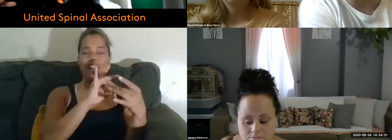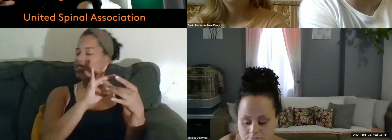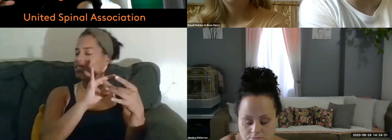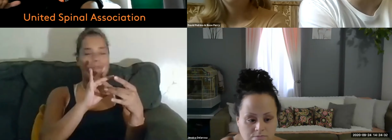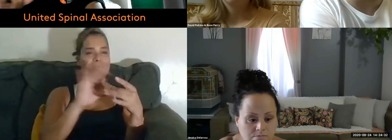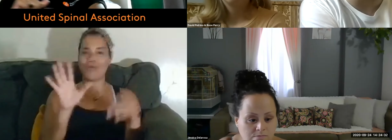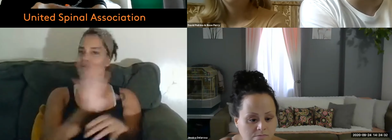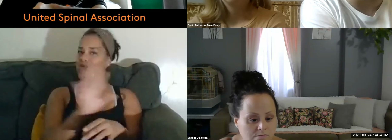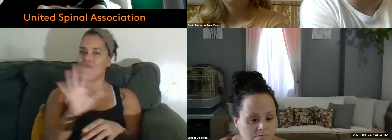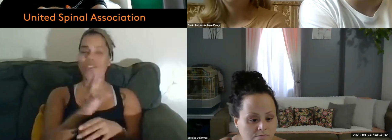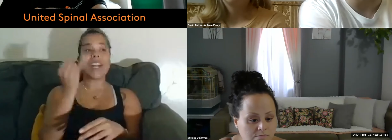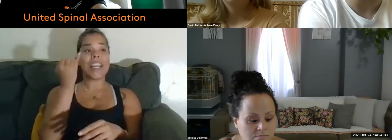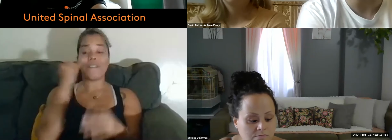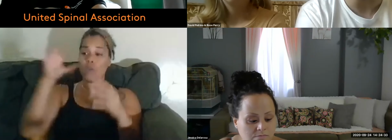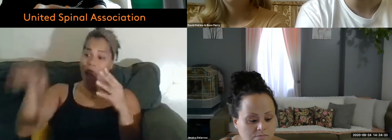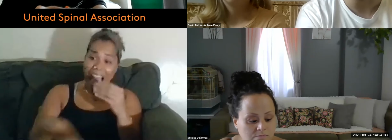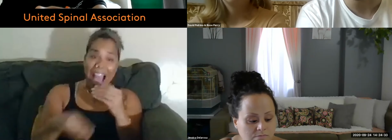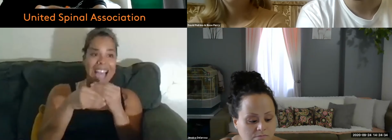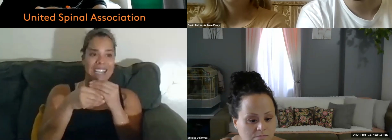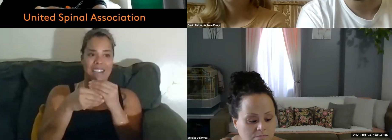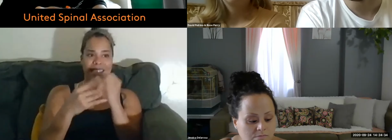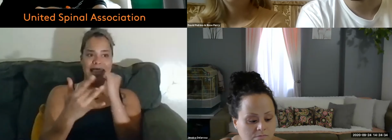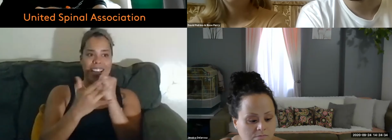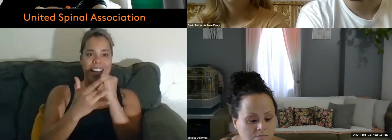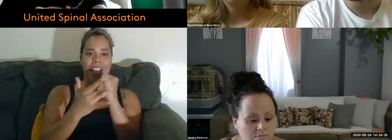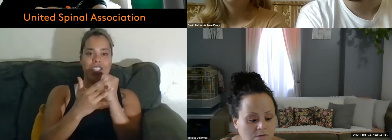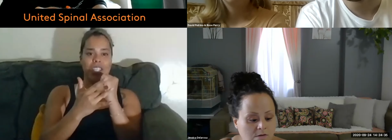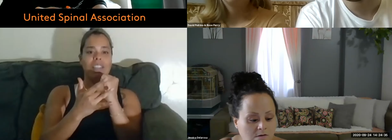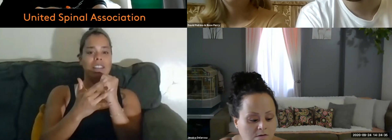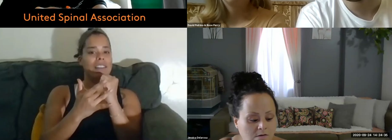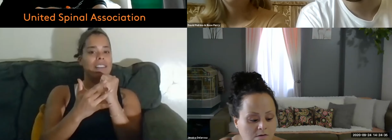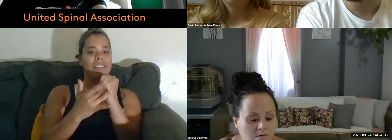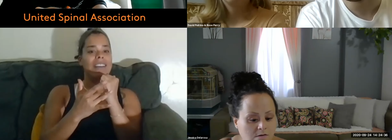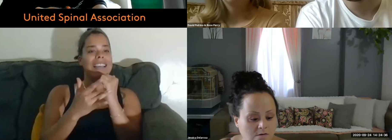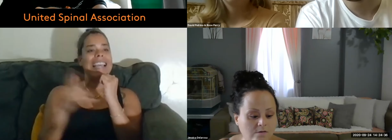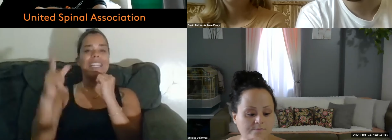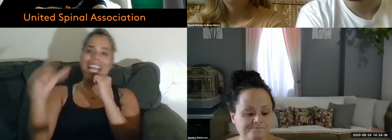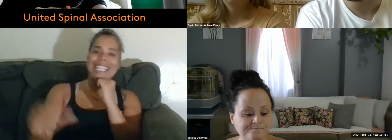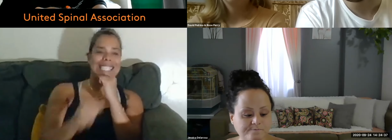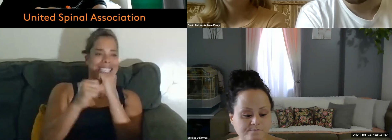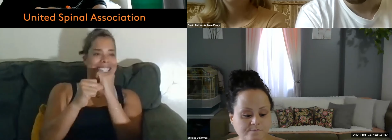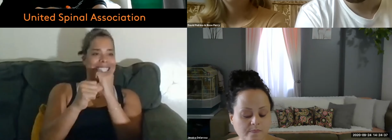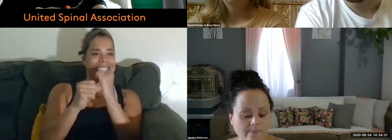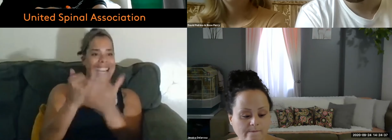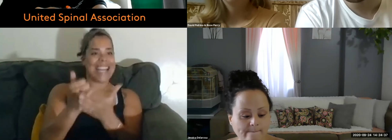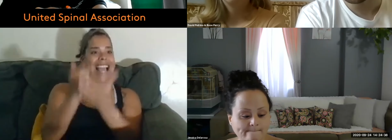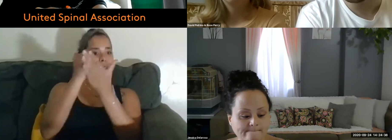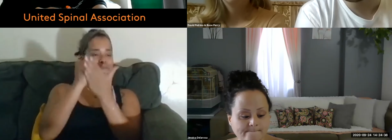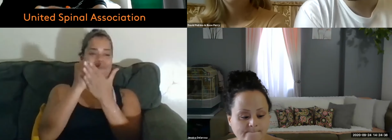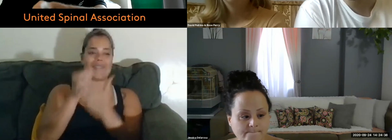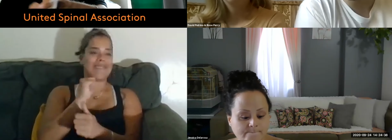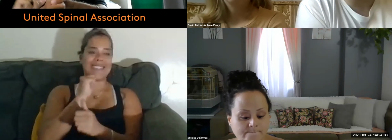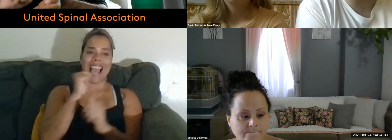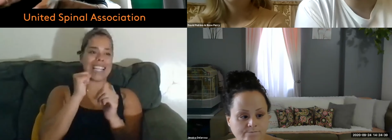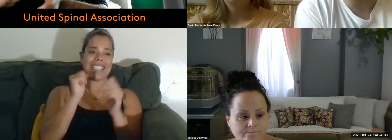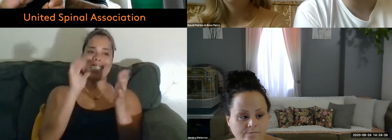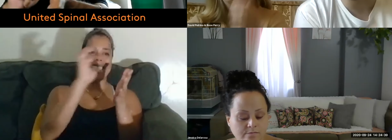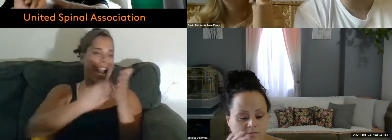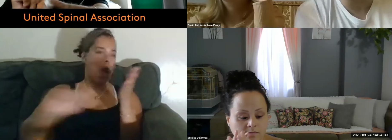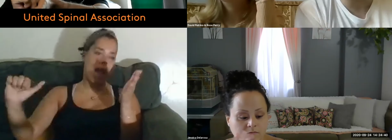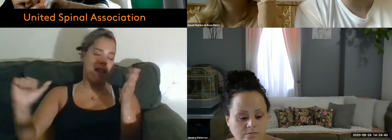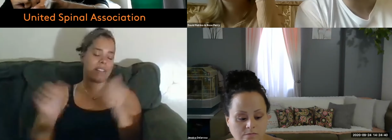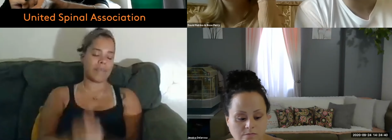to healthcare. It doesn't take it away. And I'm going to say as well that there are individuals, we're